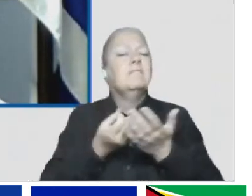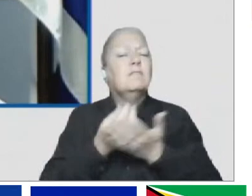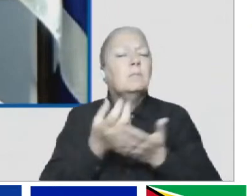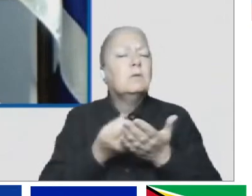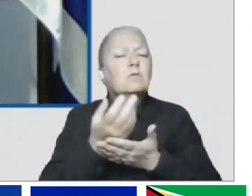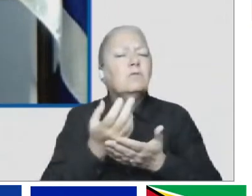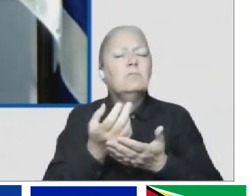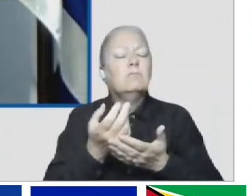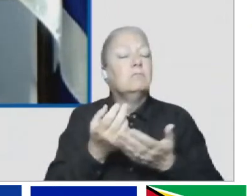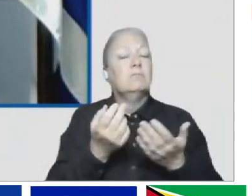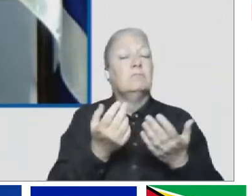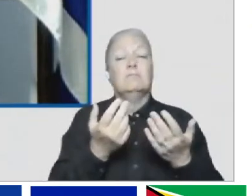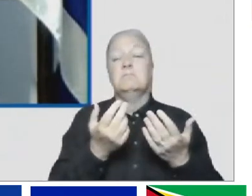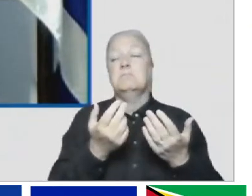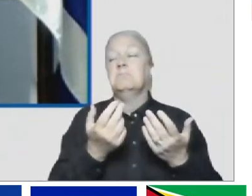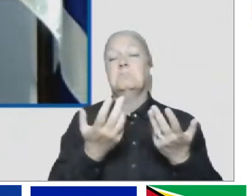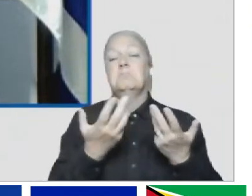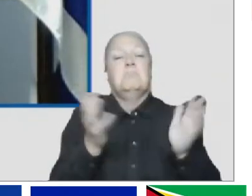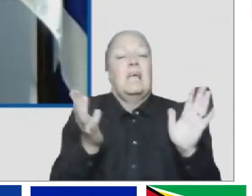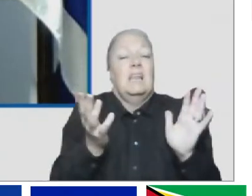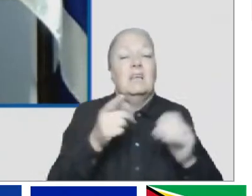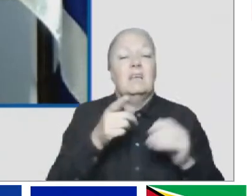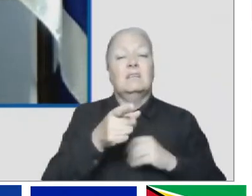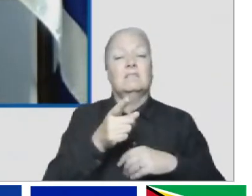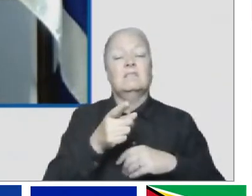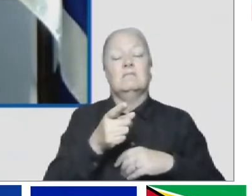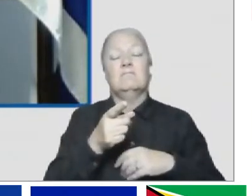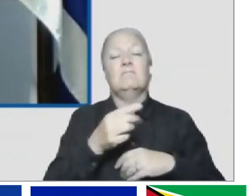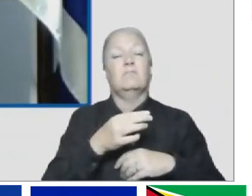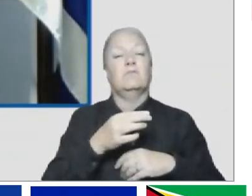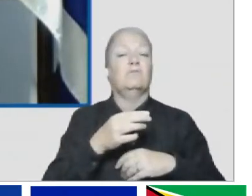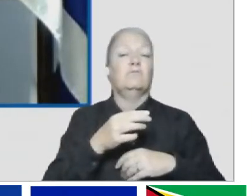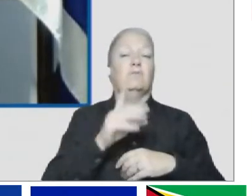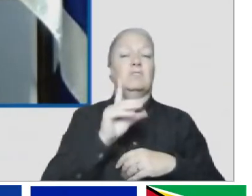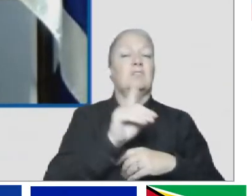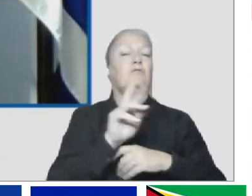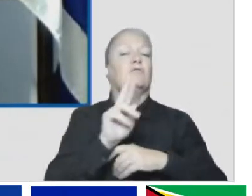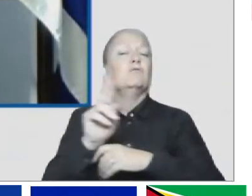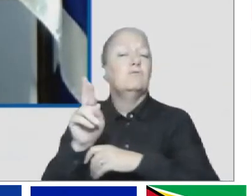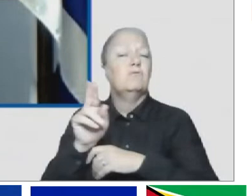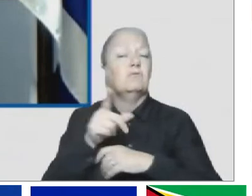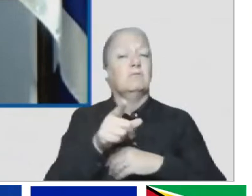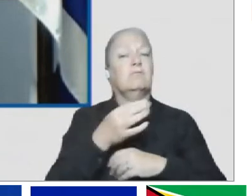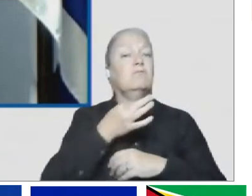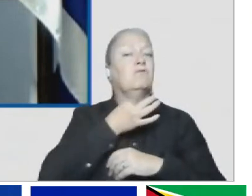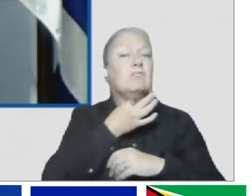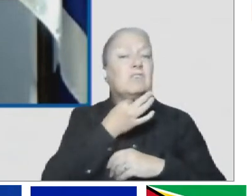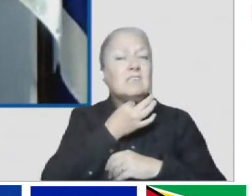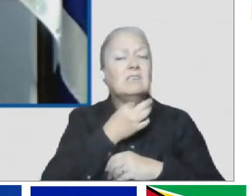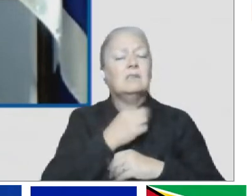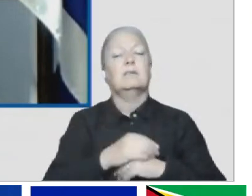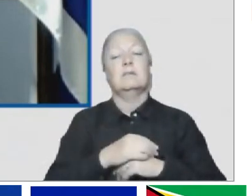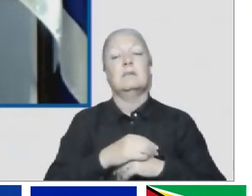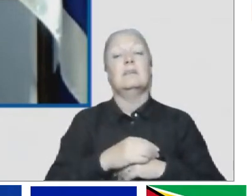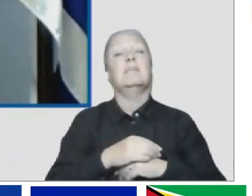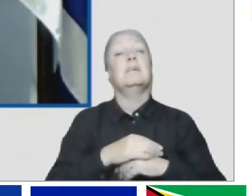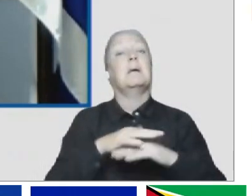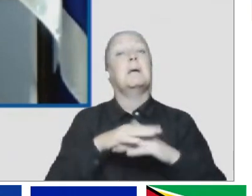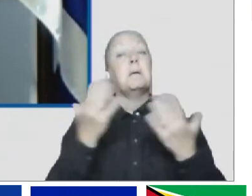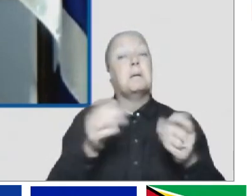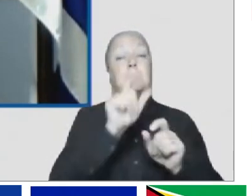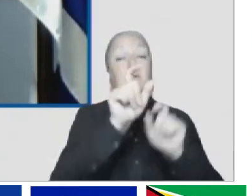disaster risk, and they are bioreferenced, and any citizen can look at